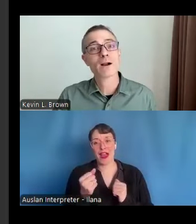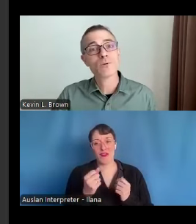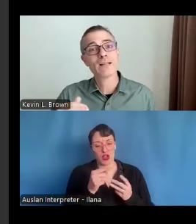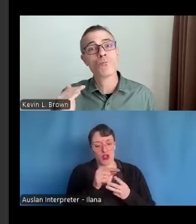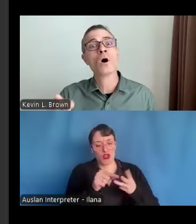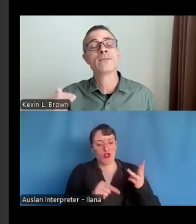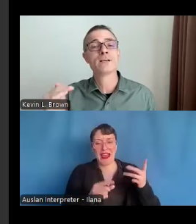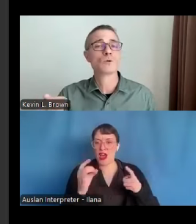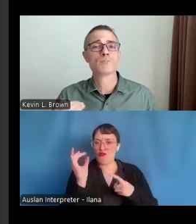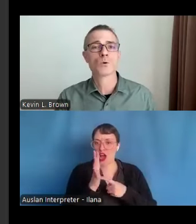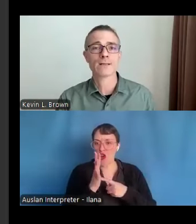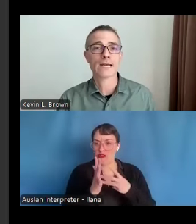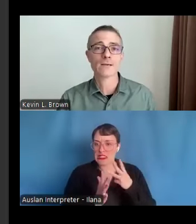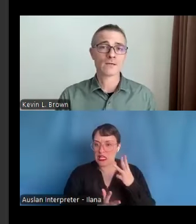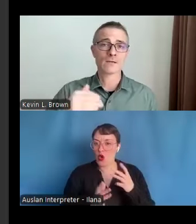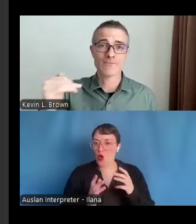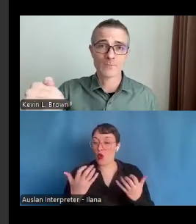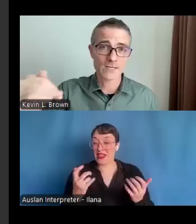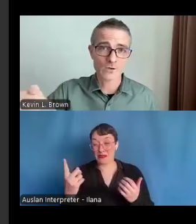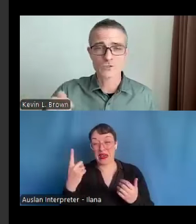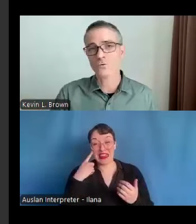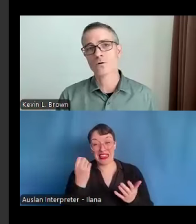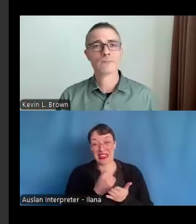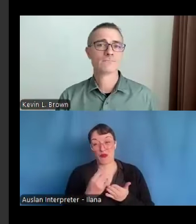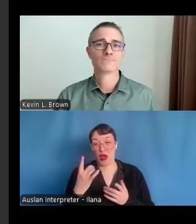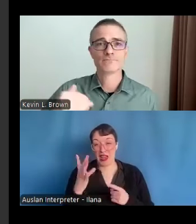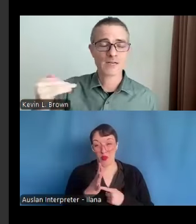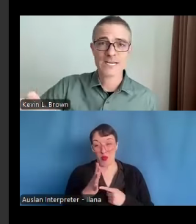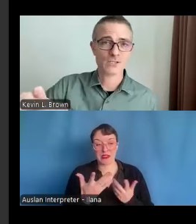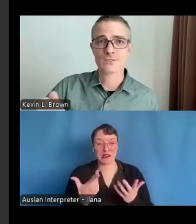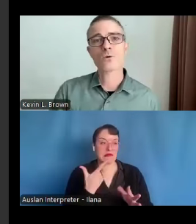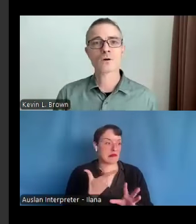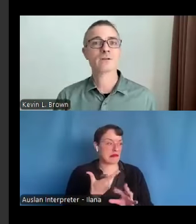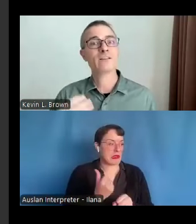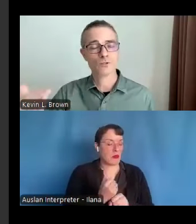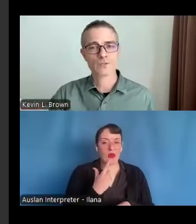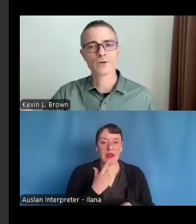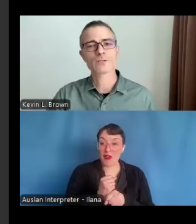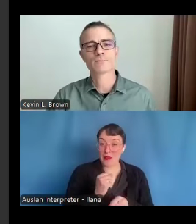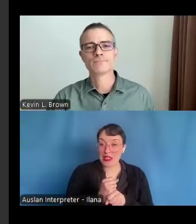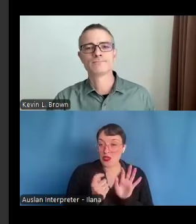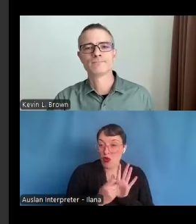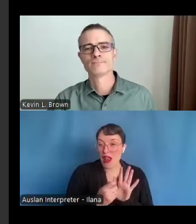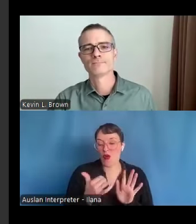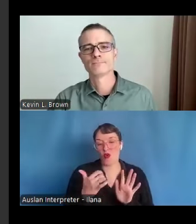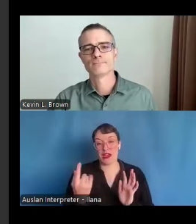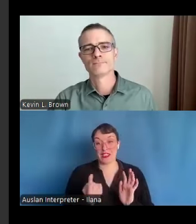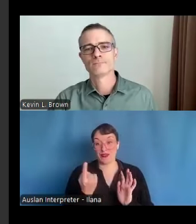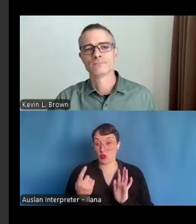but you probably have one that's most important, like government donors or foundations or individual donors.